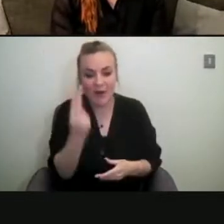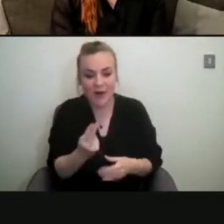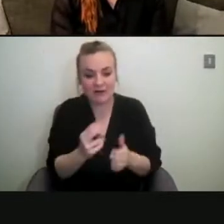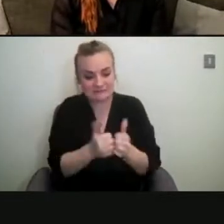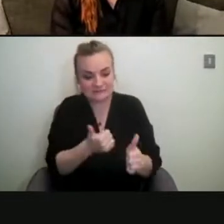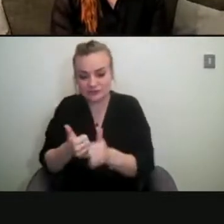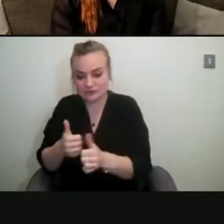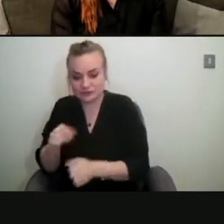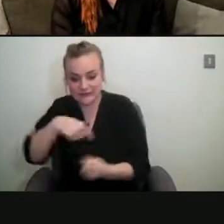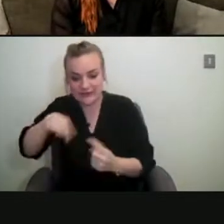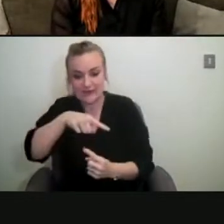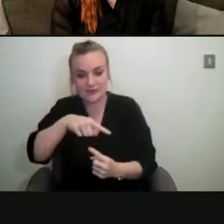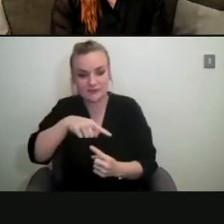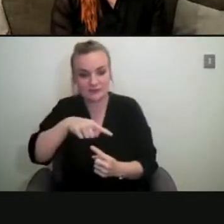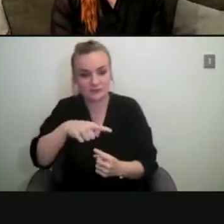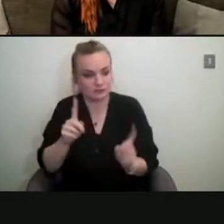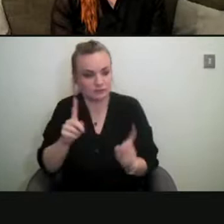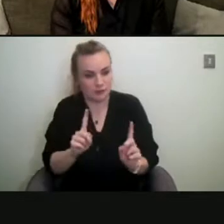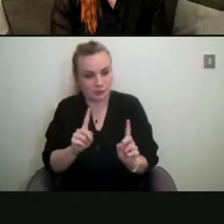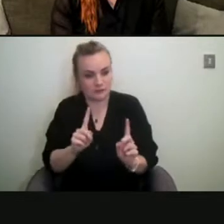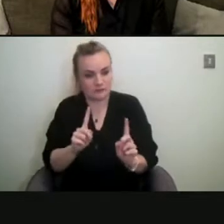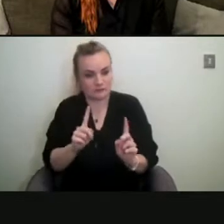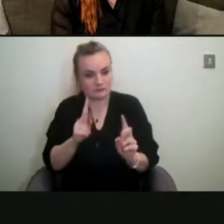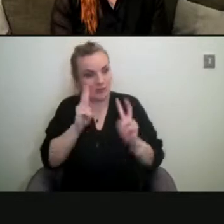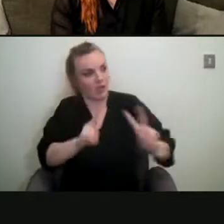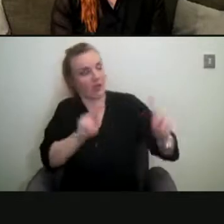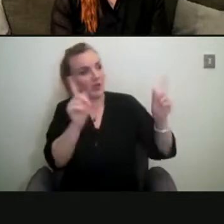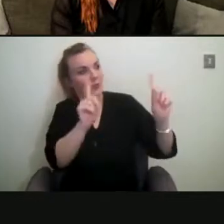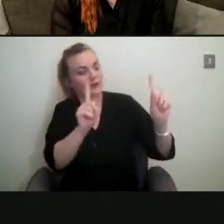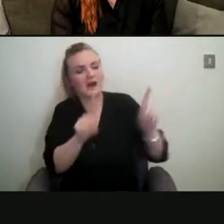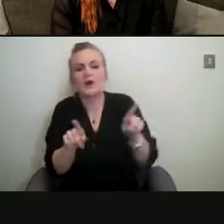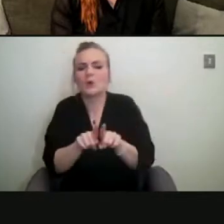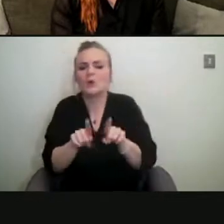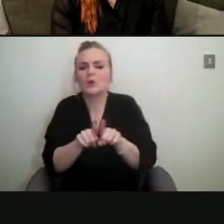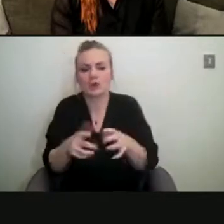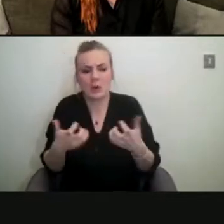more disabled leaders within our sector?